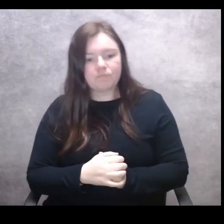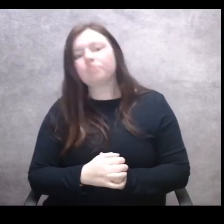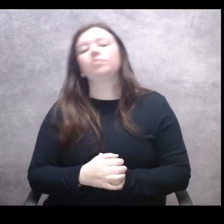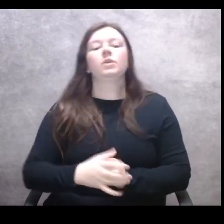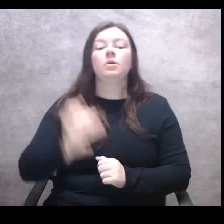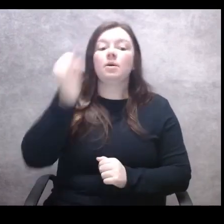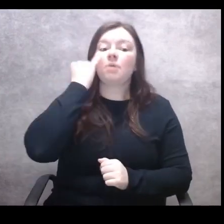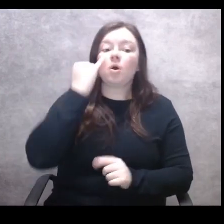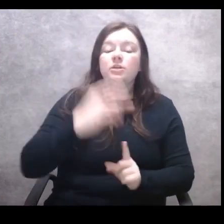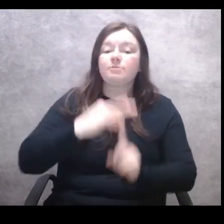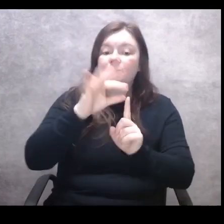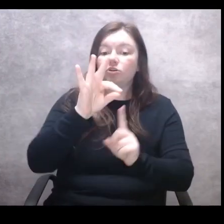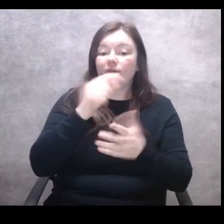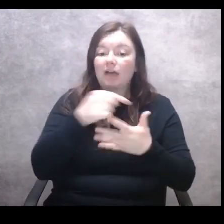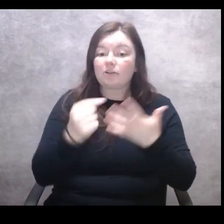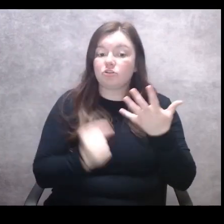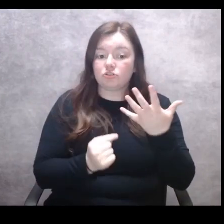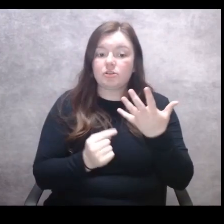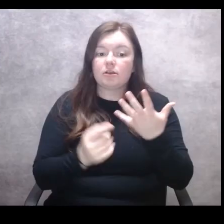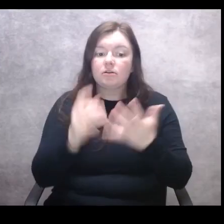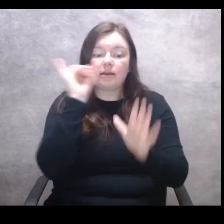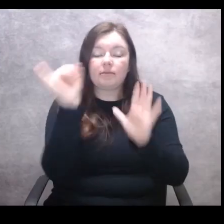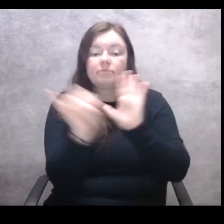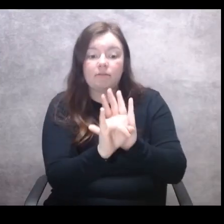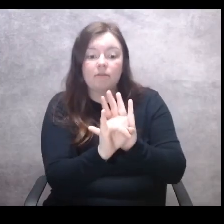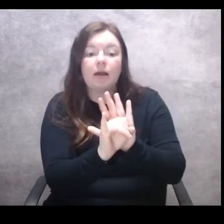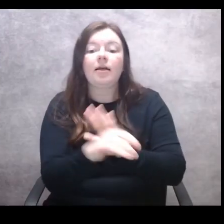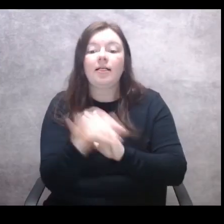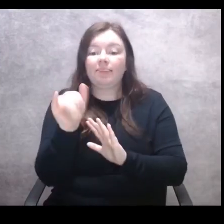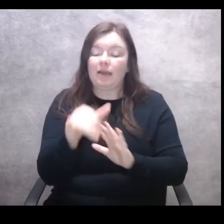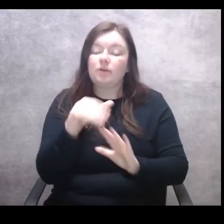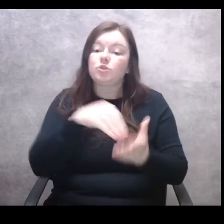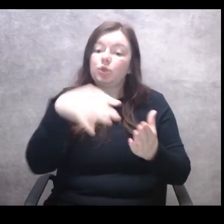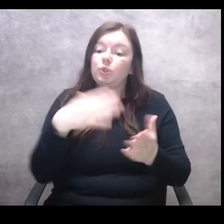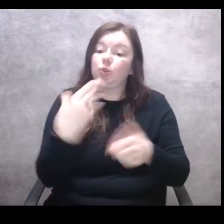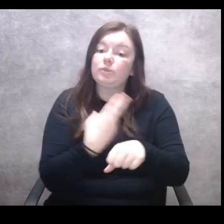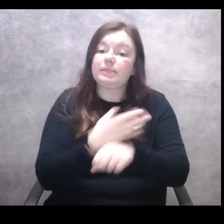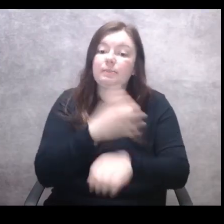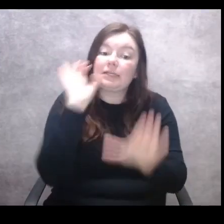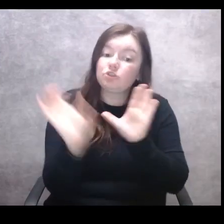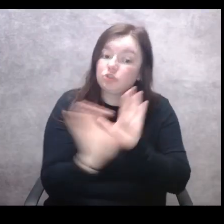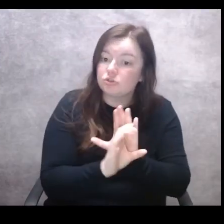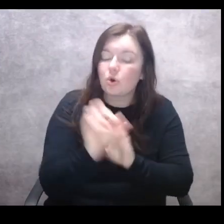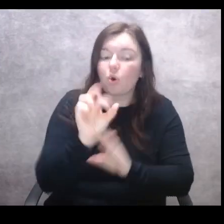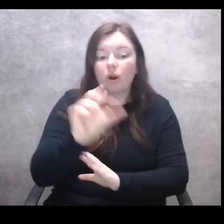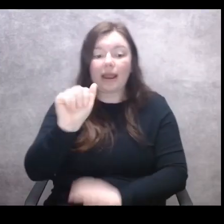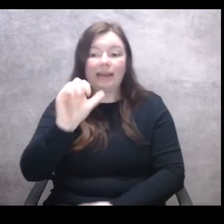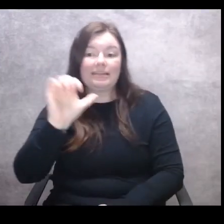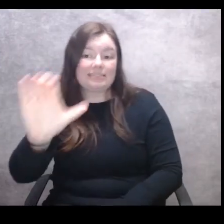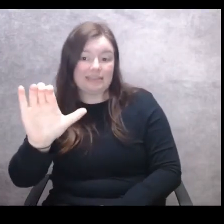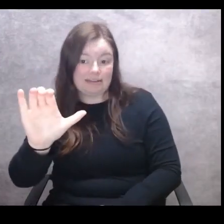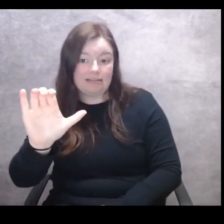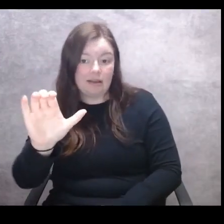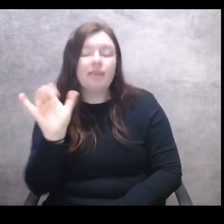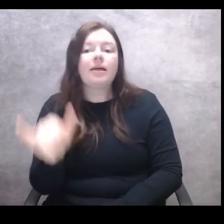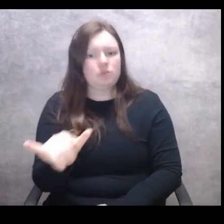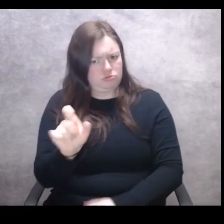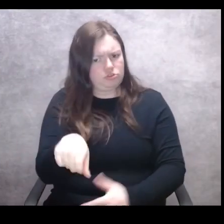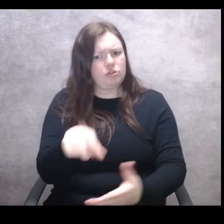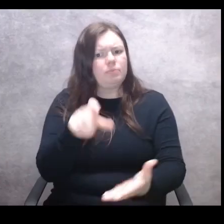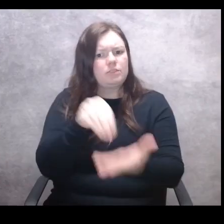If the communication special factors indicates the student uses pictures or an augmentative or alternative communication